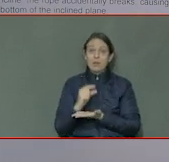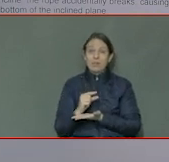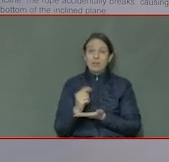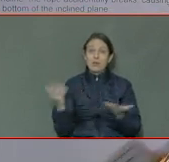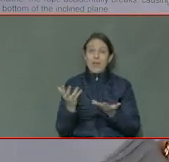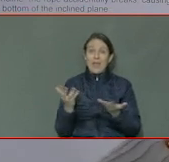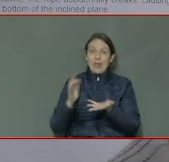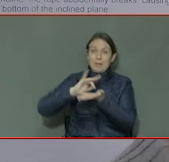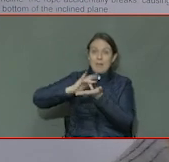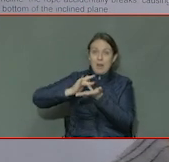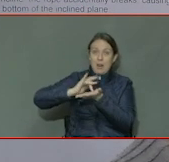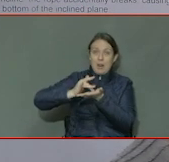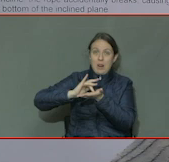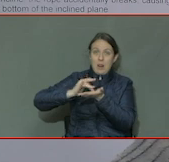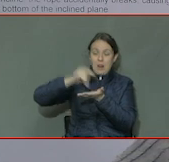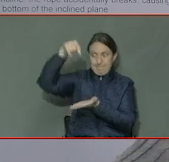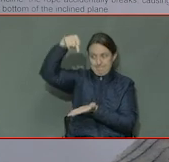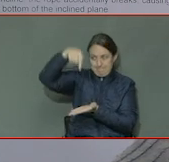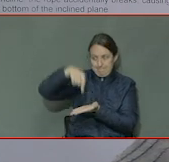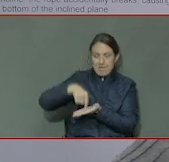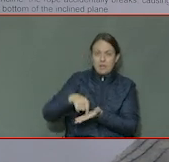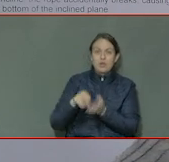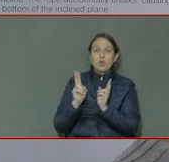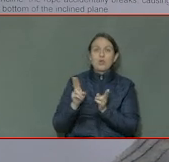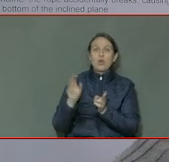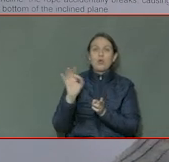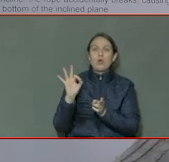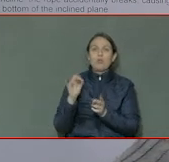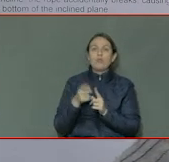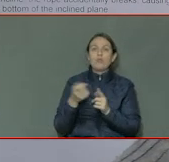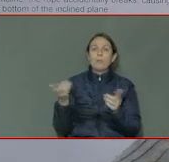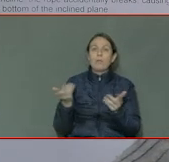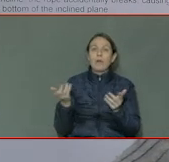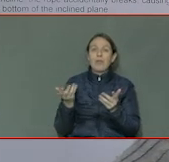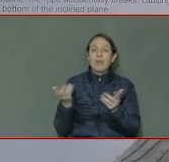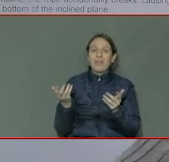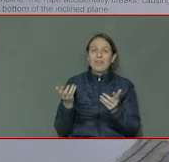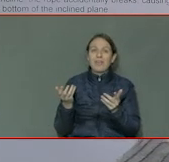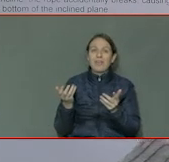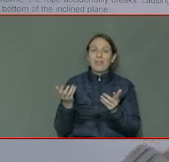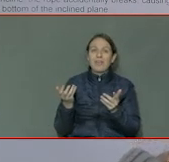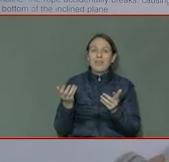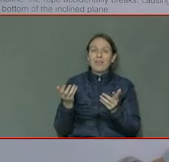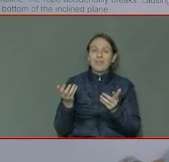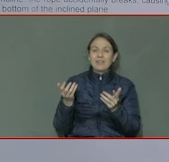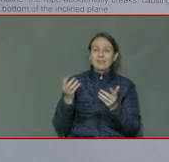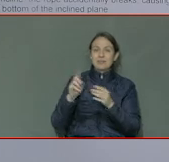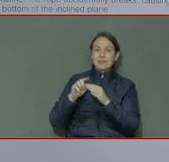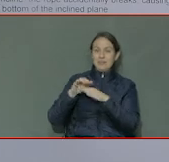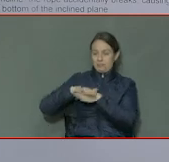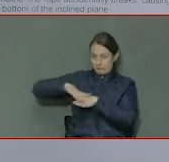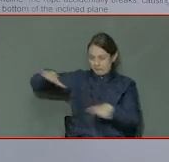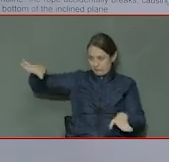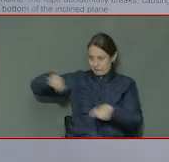block. The normal force must be from the surface upwards. So it doesn't start